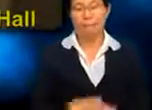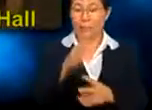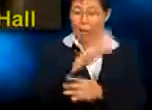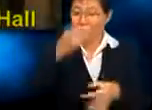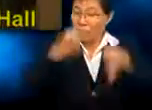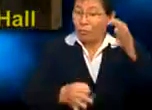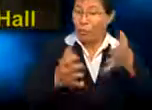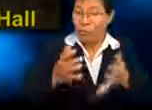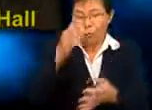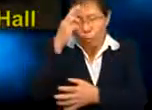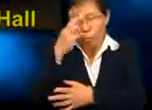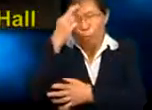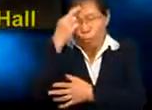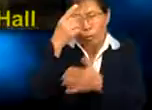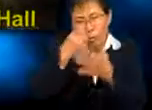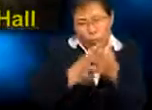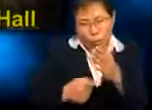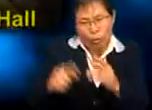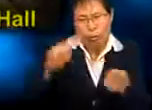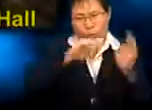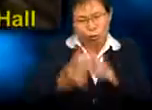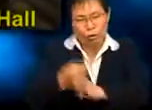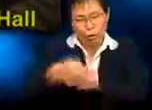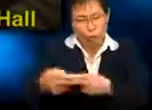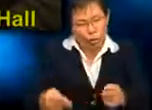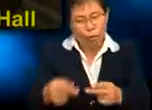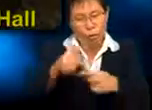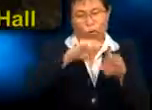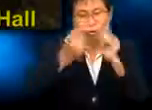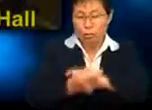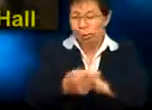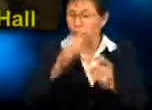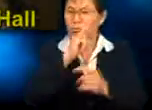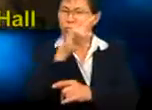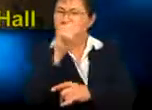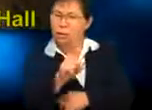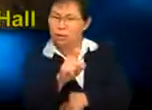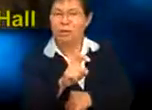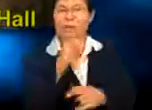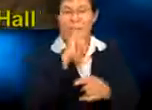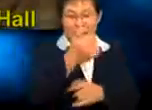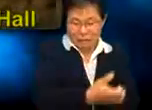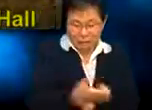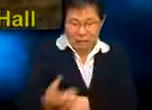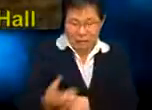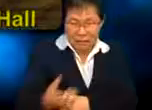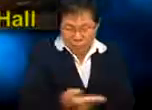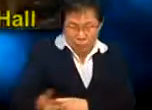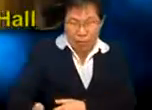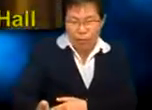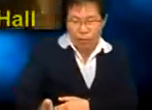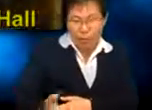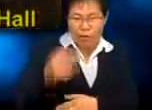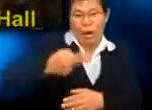And if you are wondering what a transformer is, well, it is a device to raise